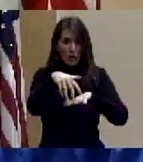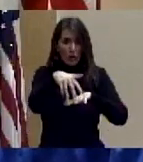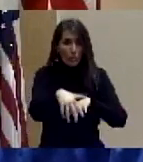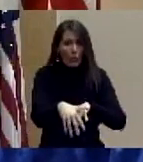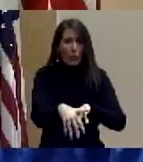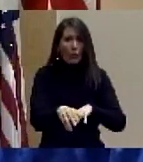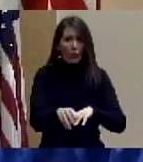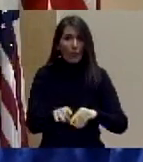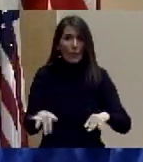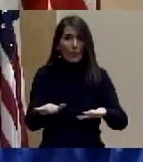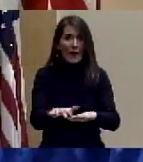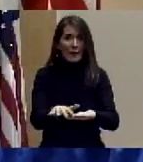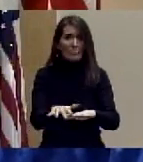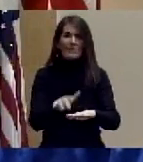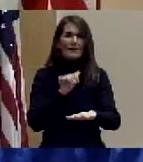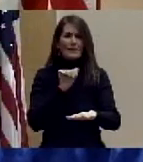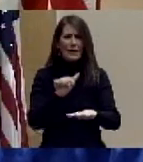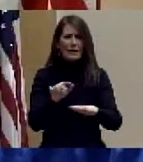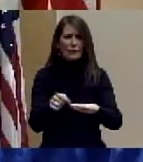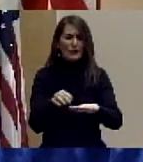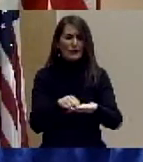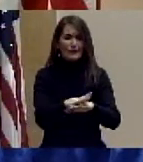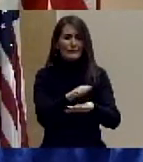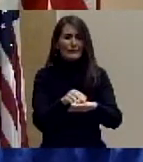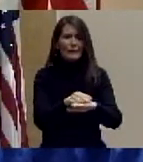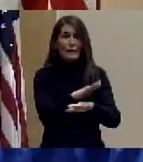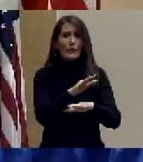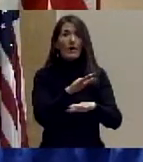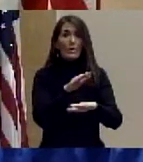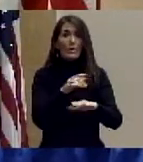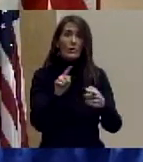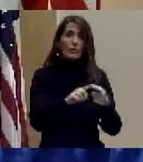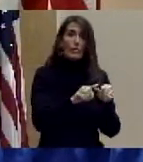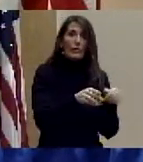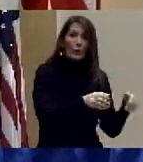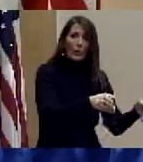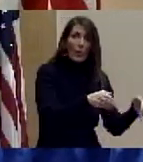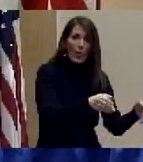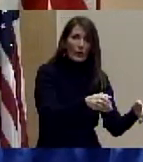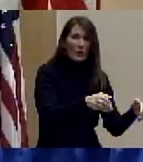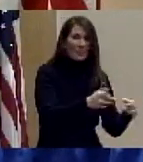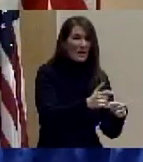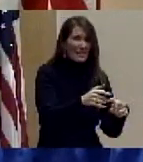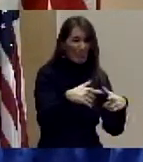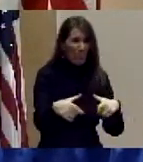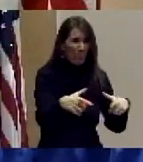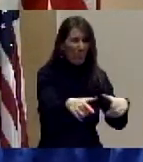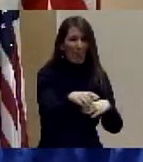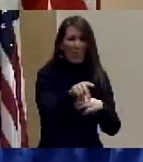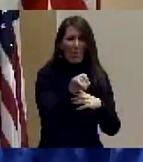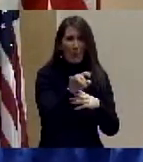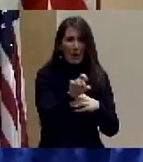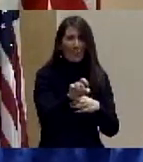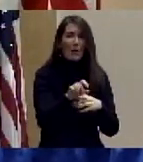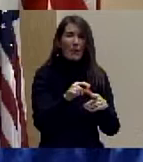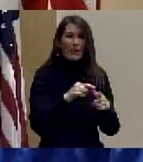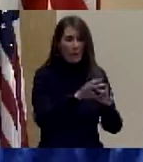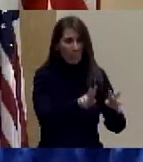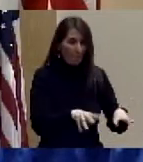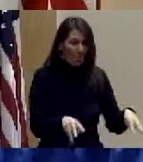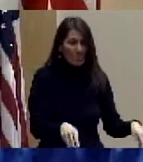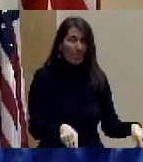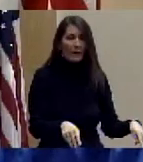ground rather than sheeting off onto Monroe Avenue, where it forms messy puddles and eventually flows into